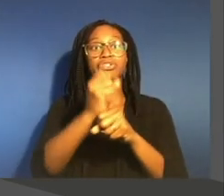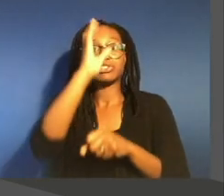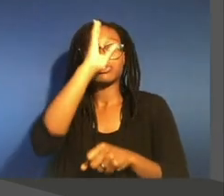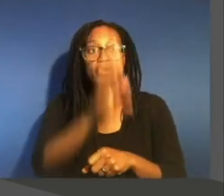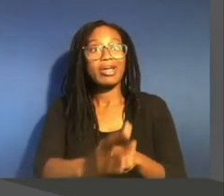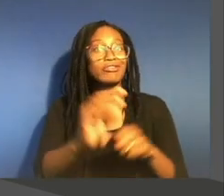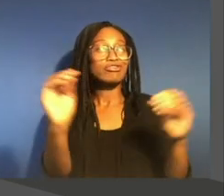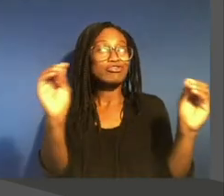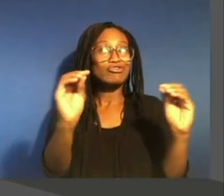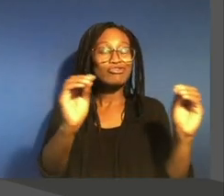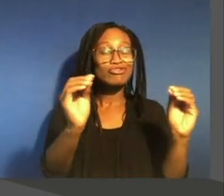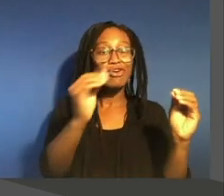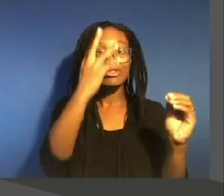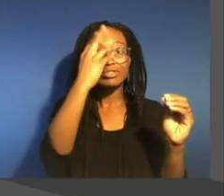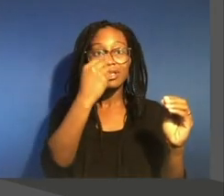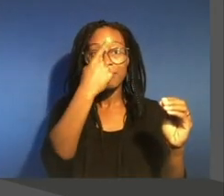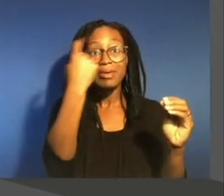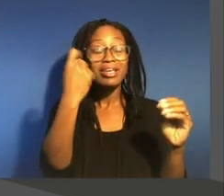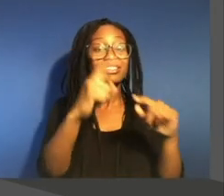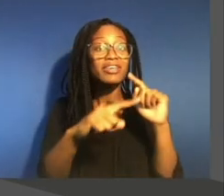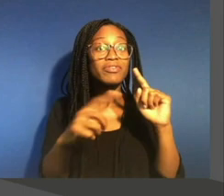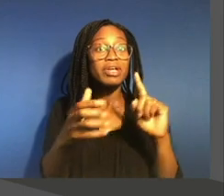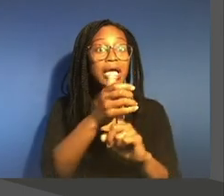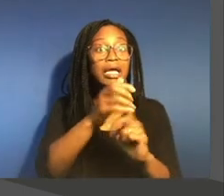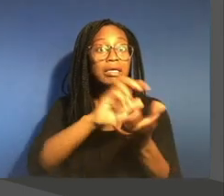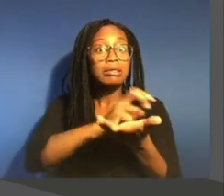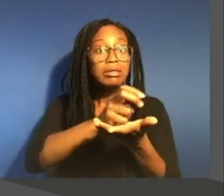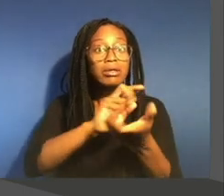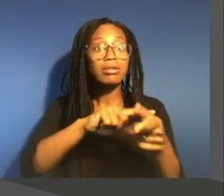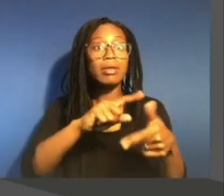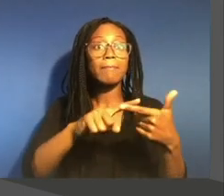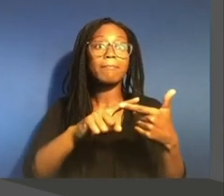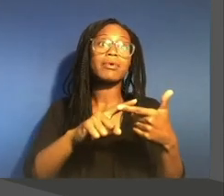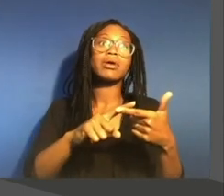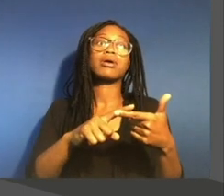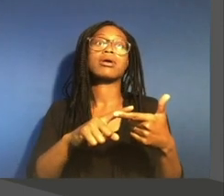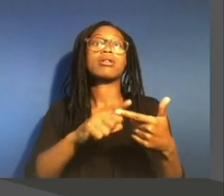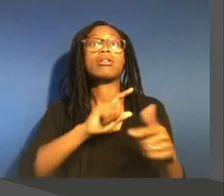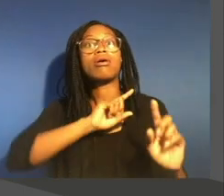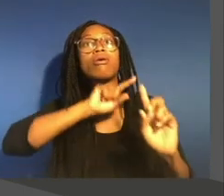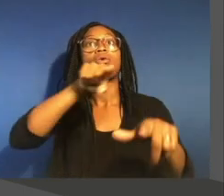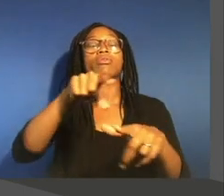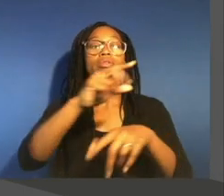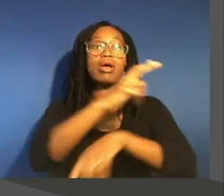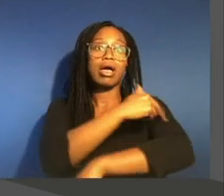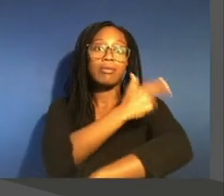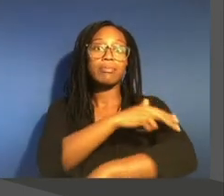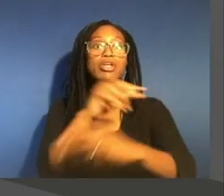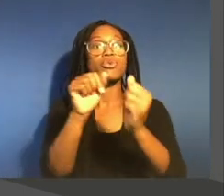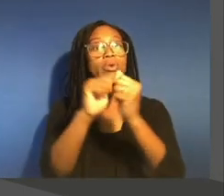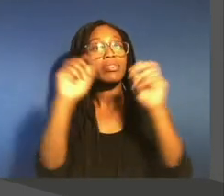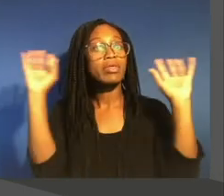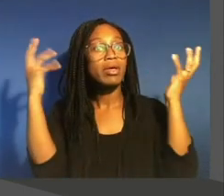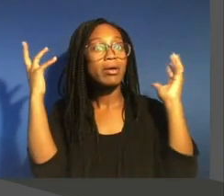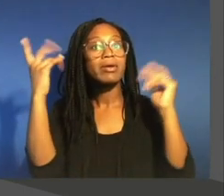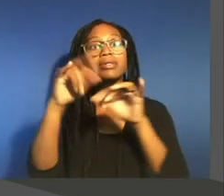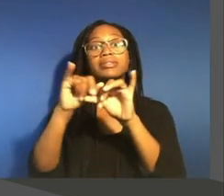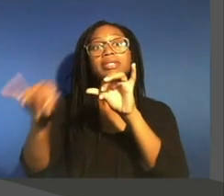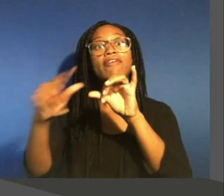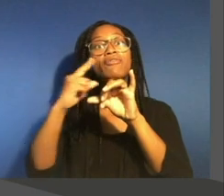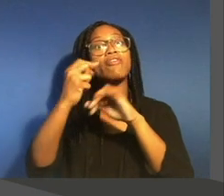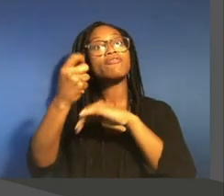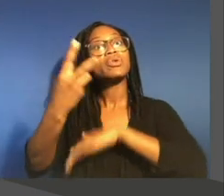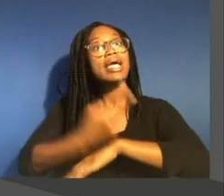able to catch the seizures, usually we had long run to the hospital directly with the ambulance and staying there for days. And